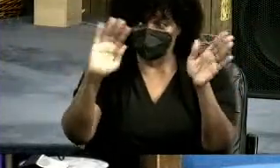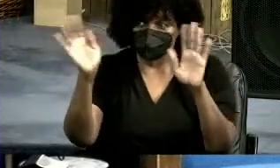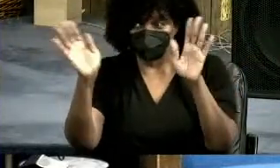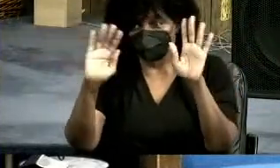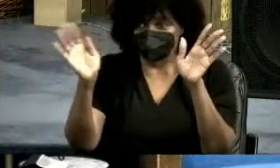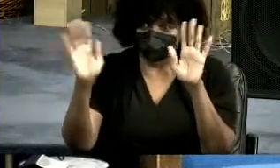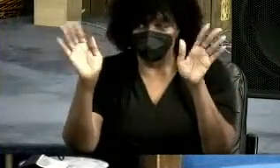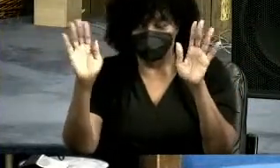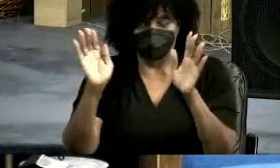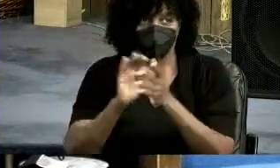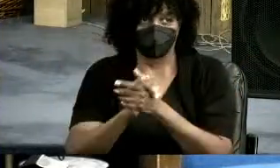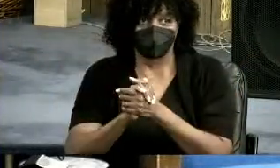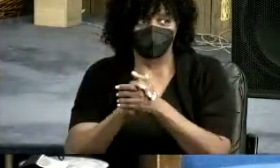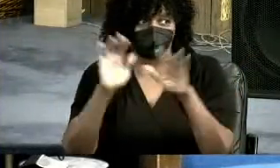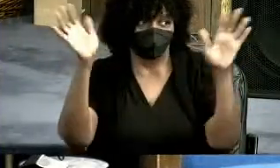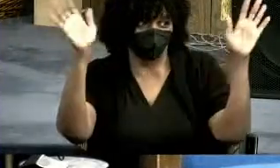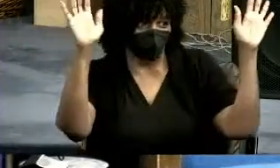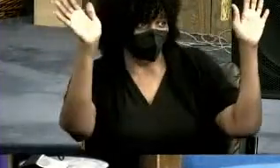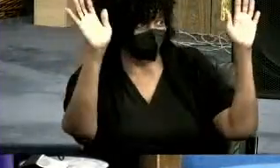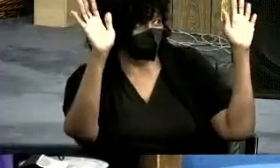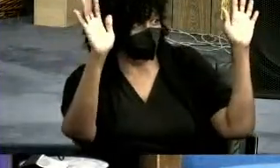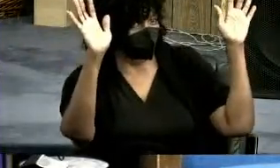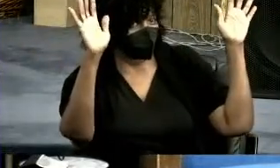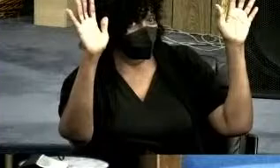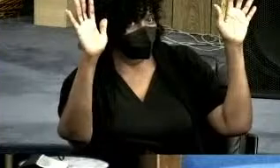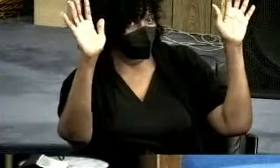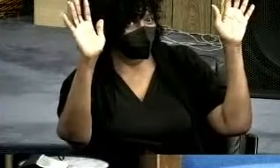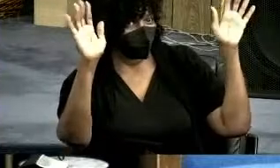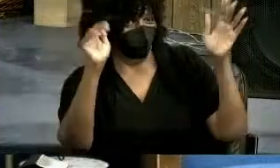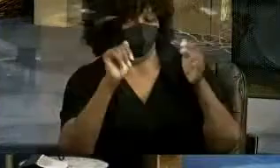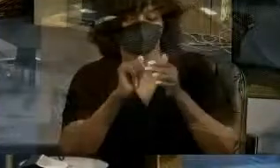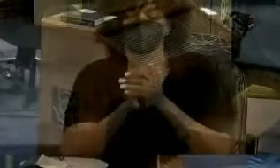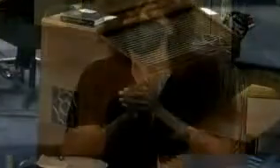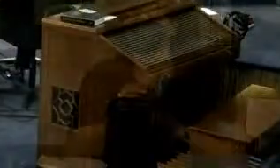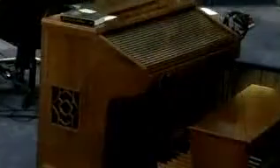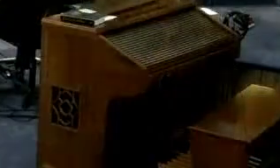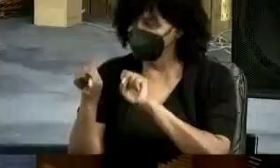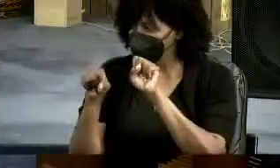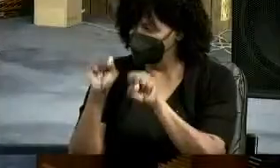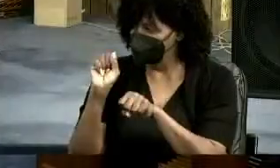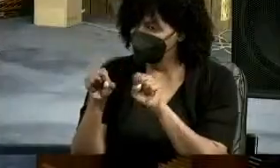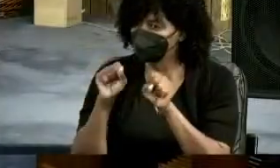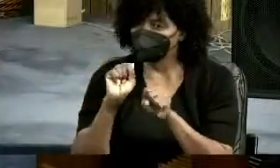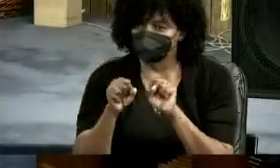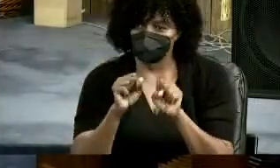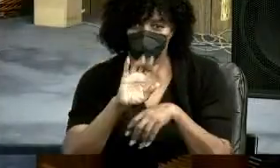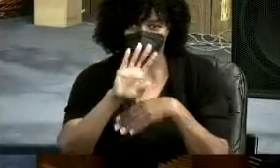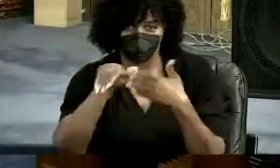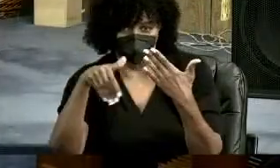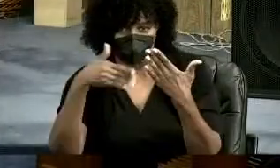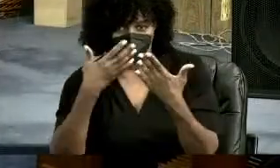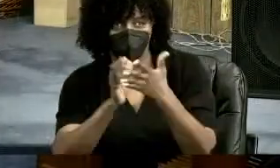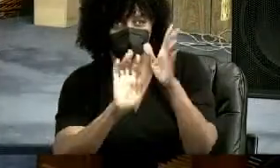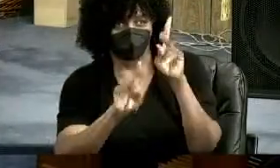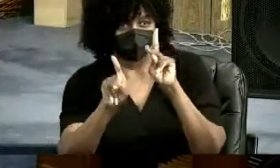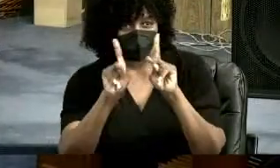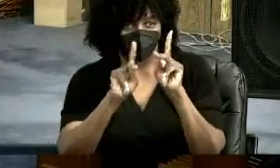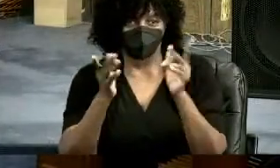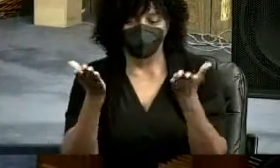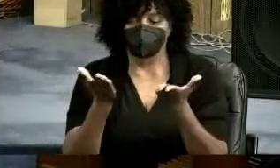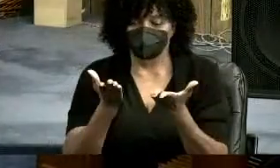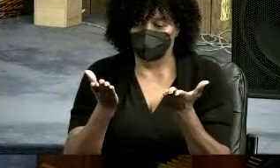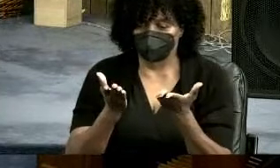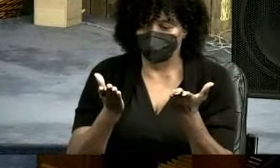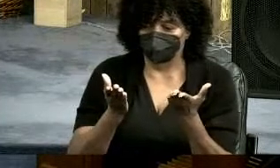corner. Man, I was about to cut y'all short. Amen. Happy birthday to all of our August